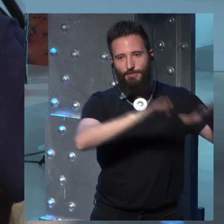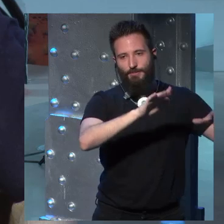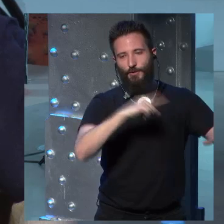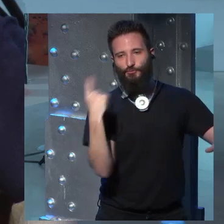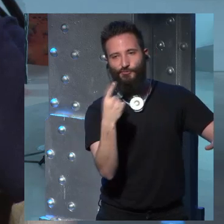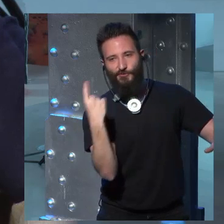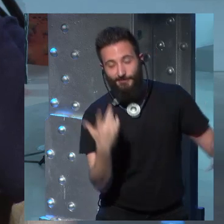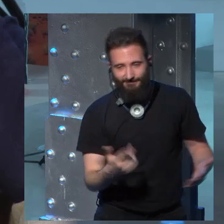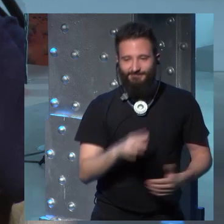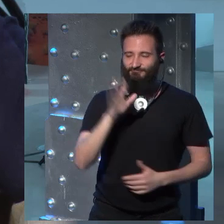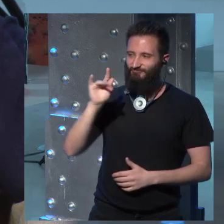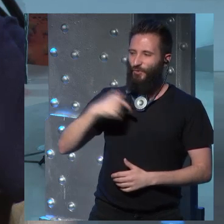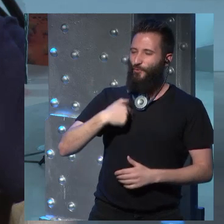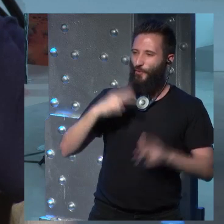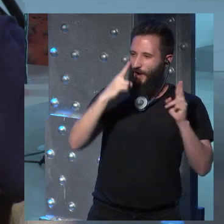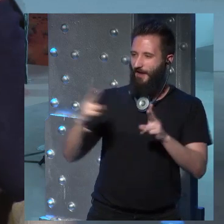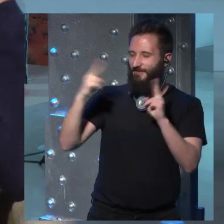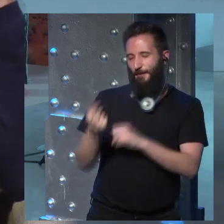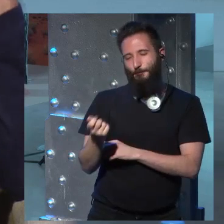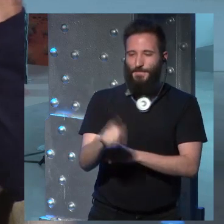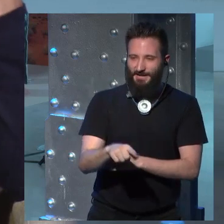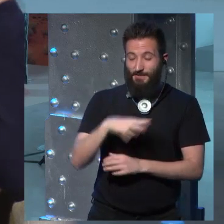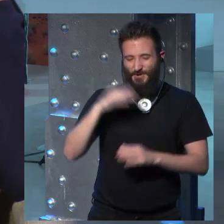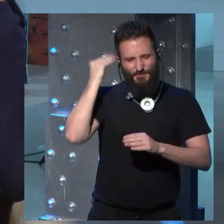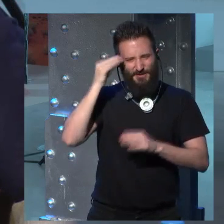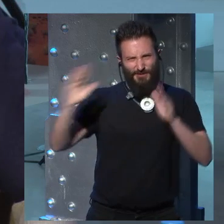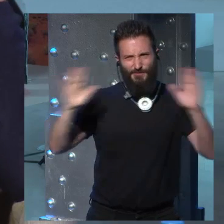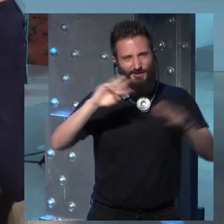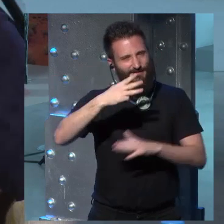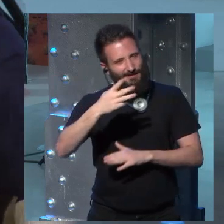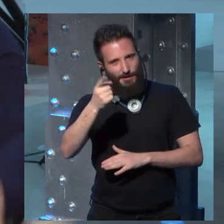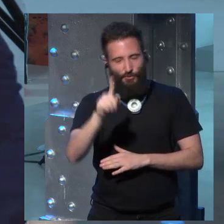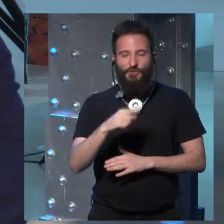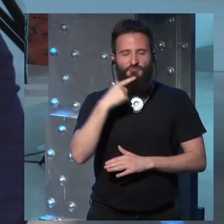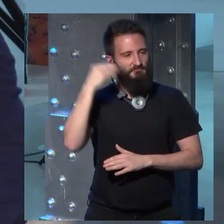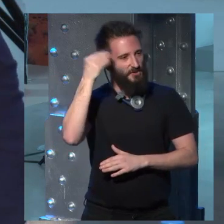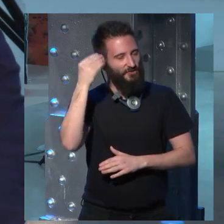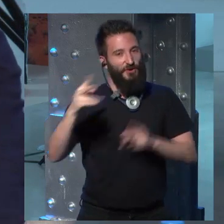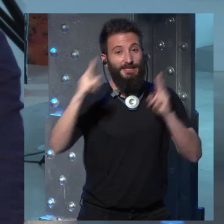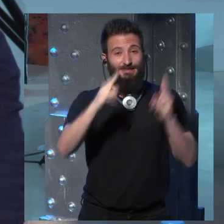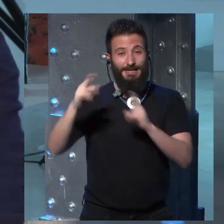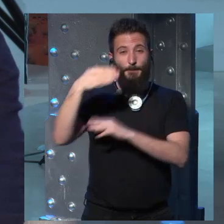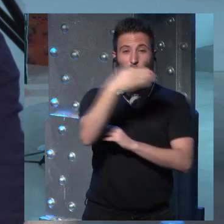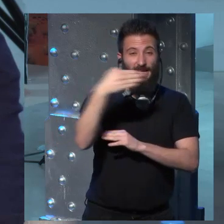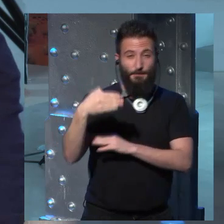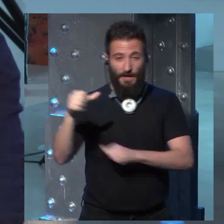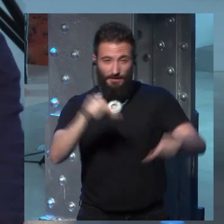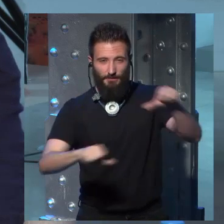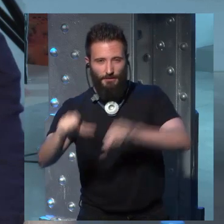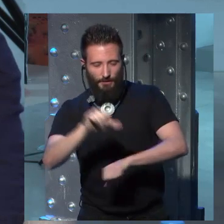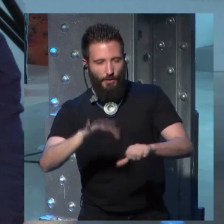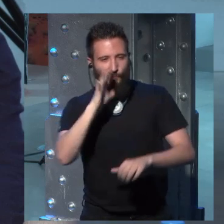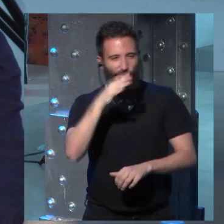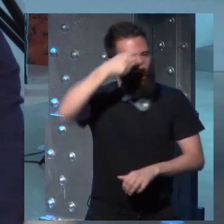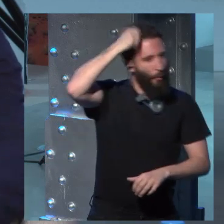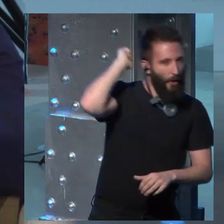like that, but not this season, I don't think. In Breaking Bad, obviously, I had the scene with Jesse and Walter in the desert